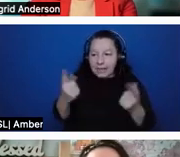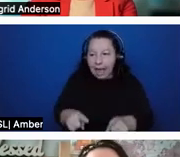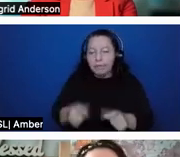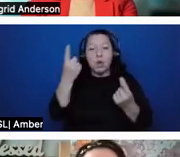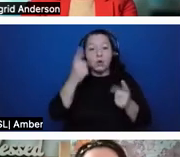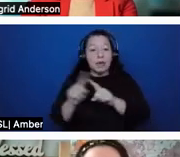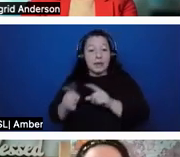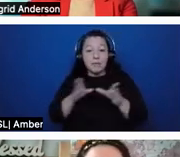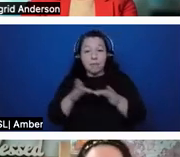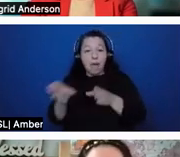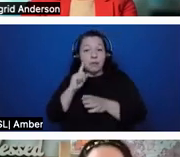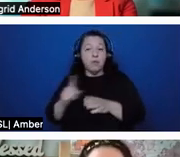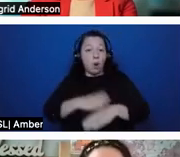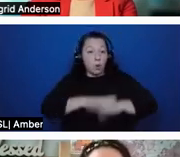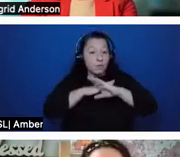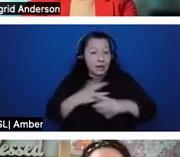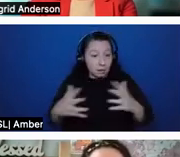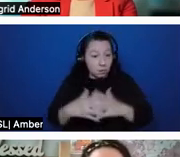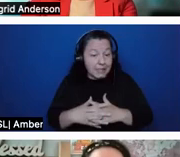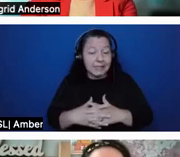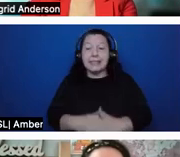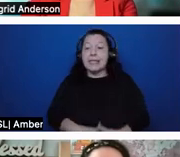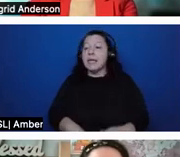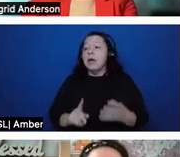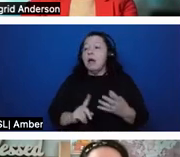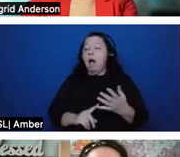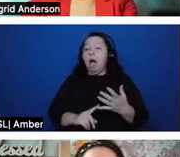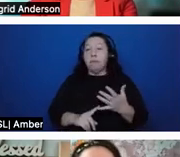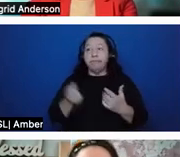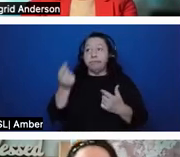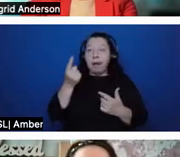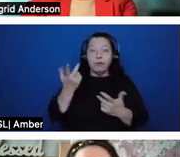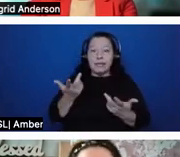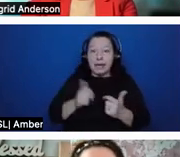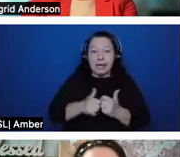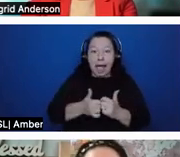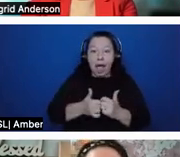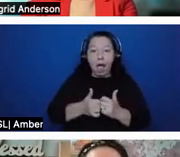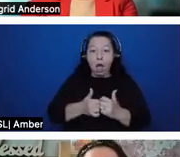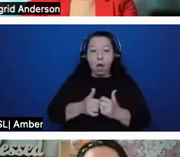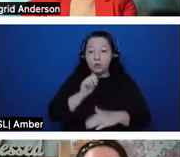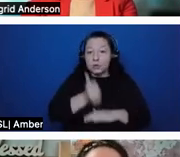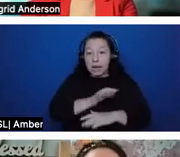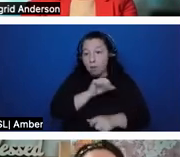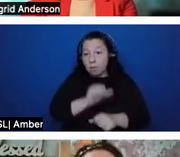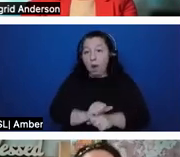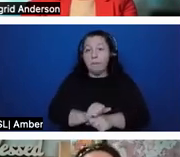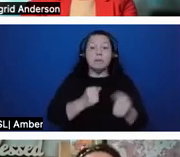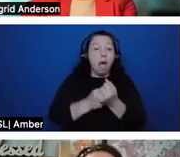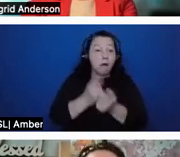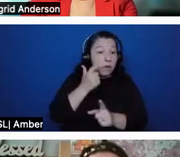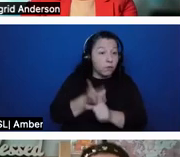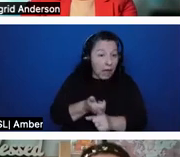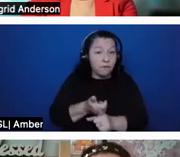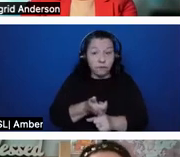of contraceptives that are out there, understanding how to make appointments and to advocate for yourself